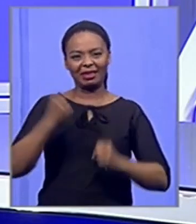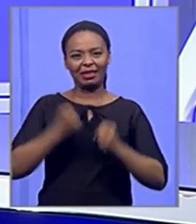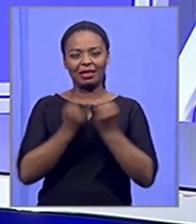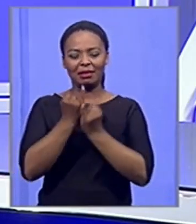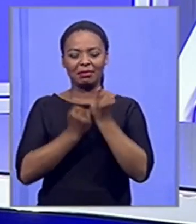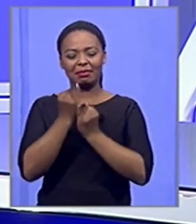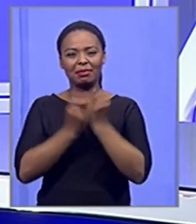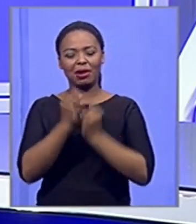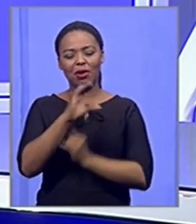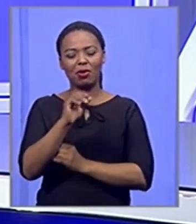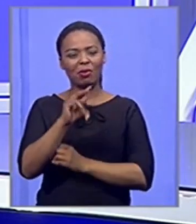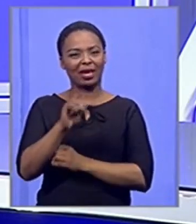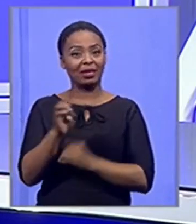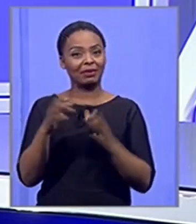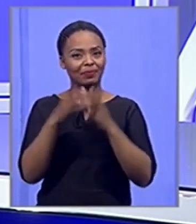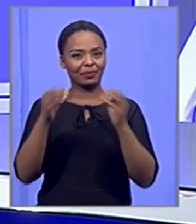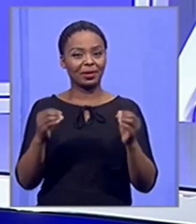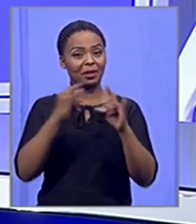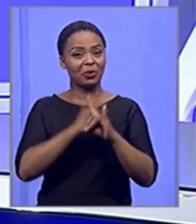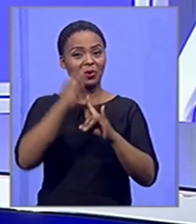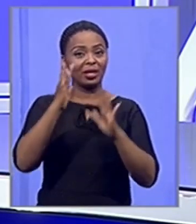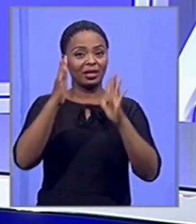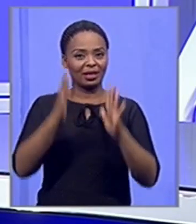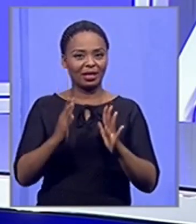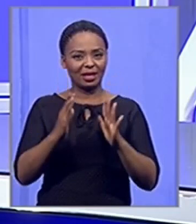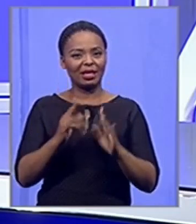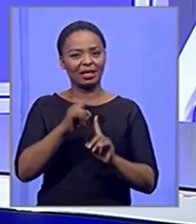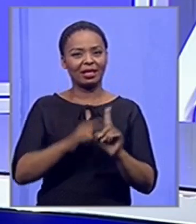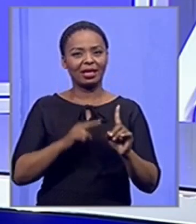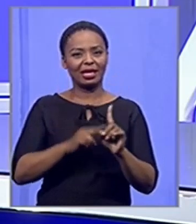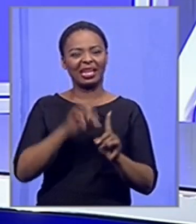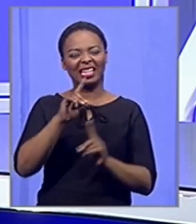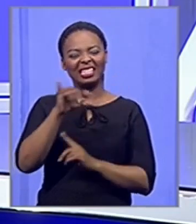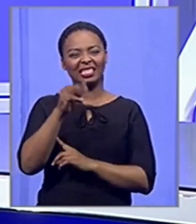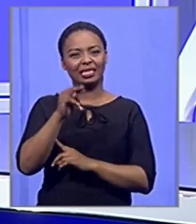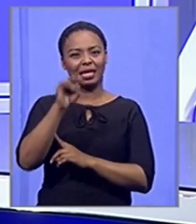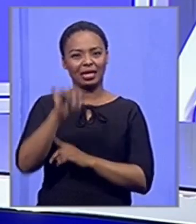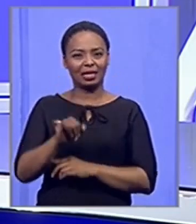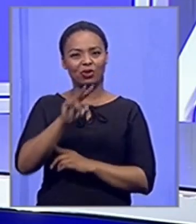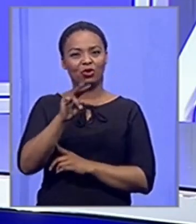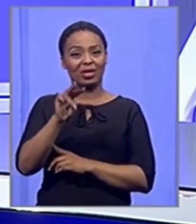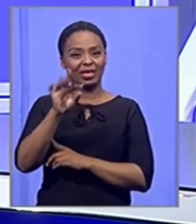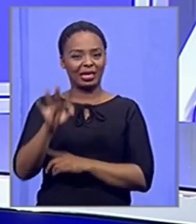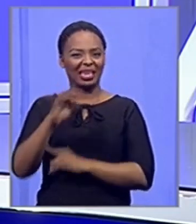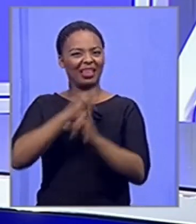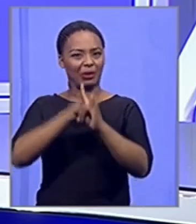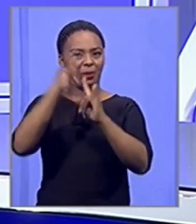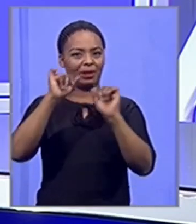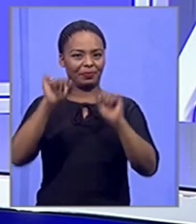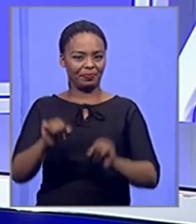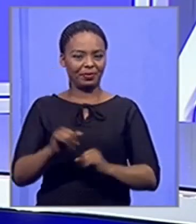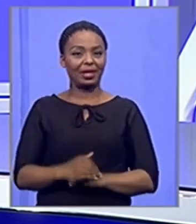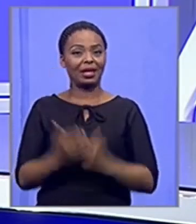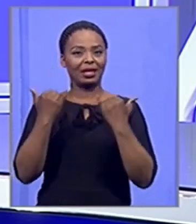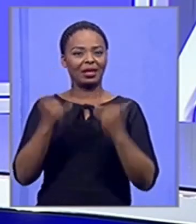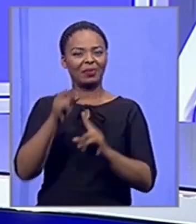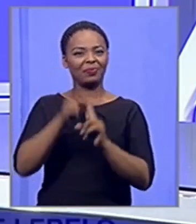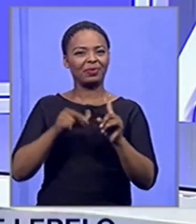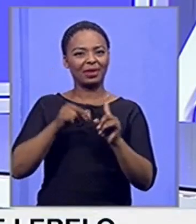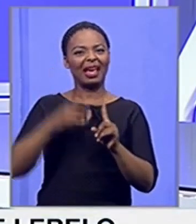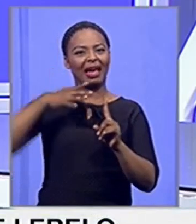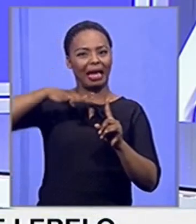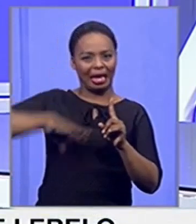re bone ha Mampudi wa 2023 Tete Dijana a ne a roba rekoto ya David Khatebe empa phirimaneng ena re bua le mo atlete e mong